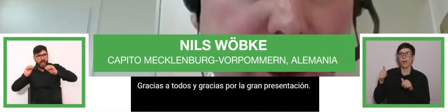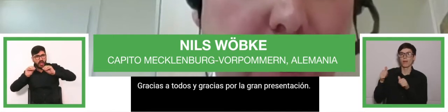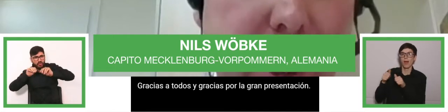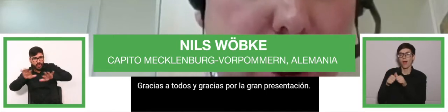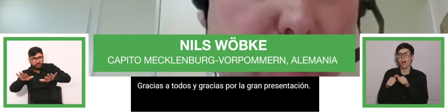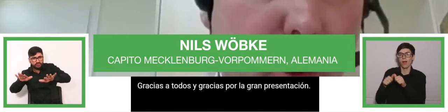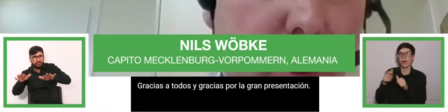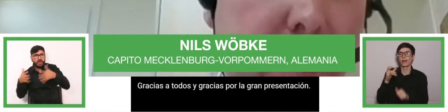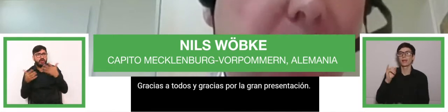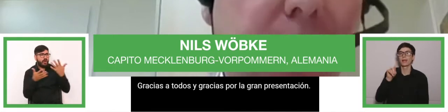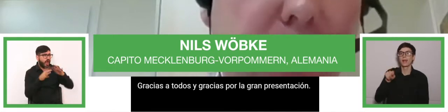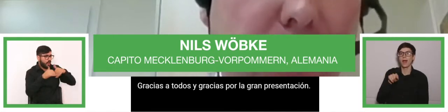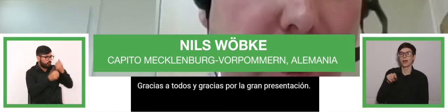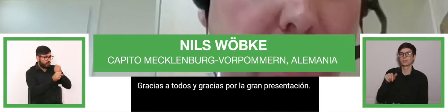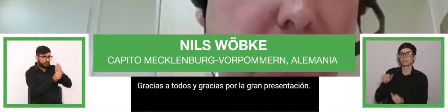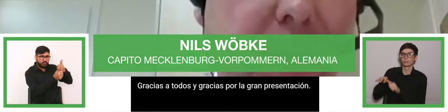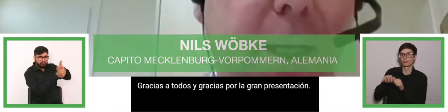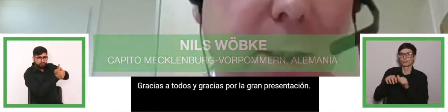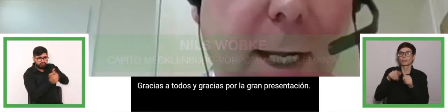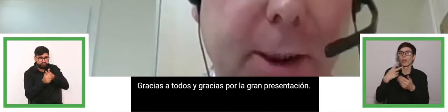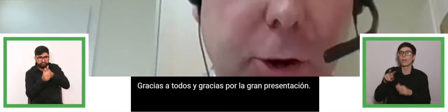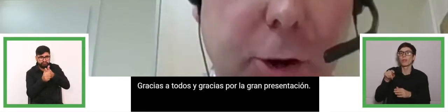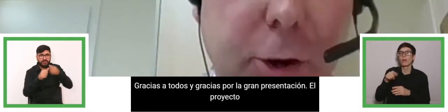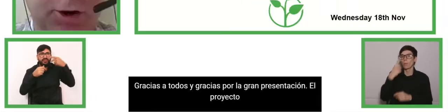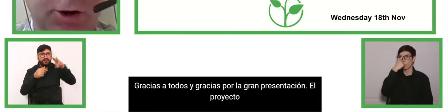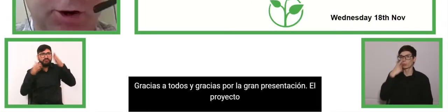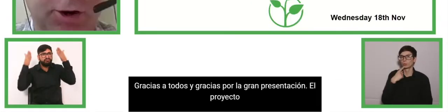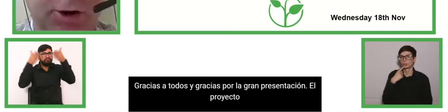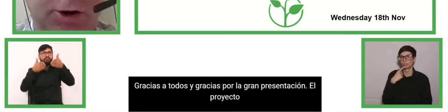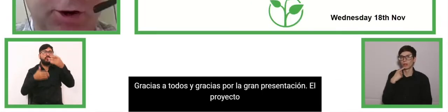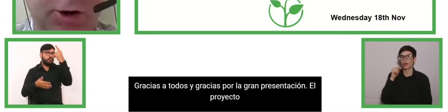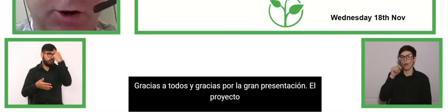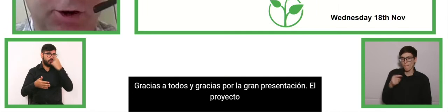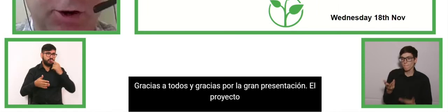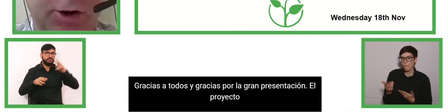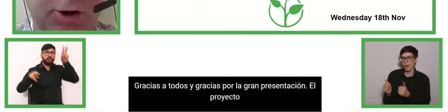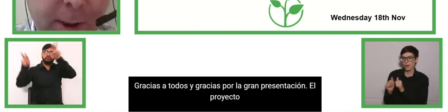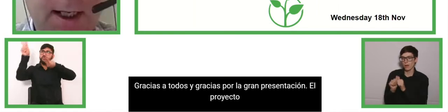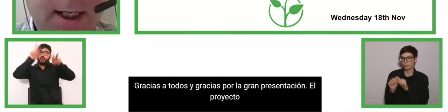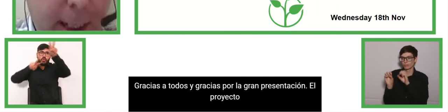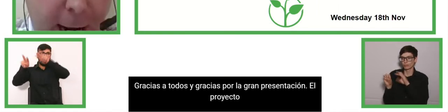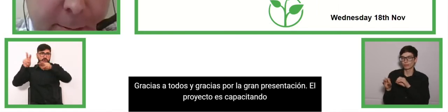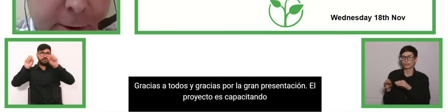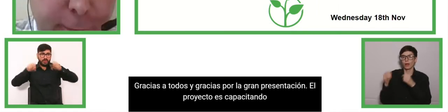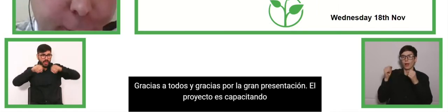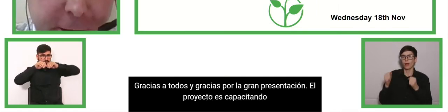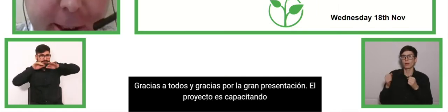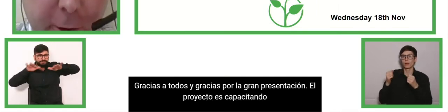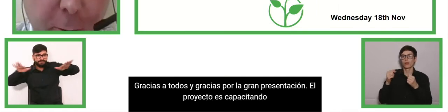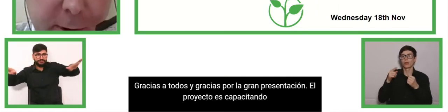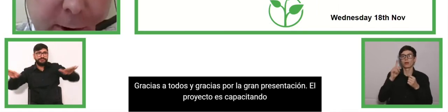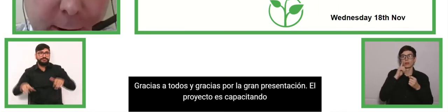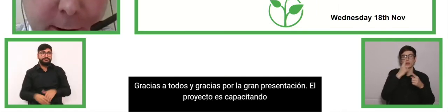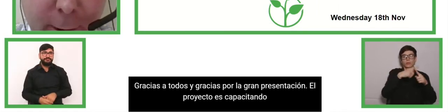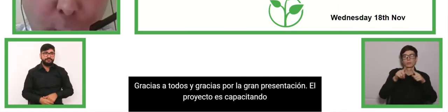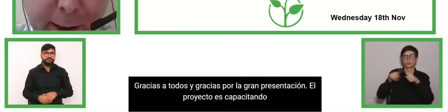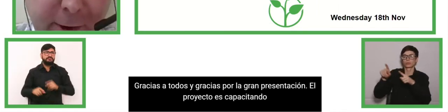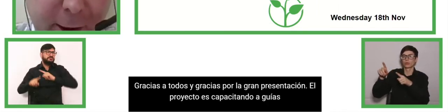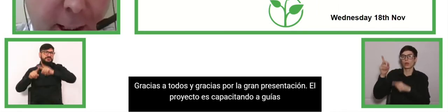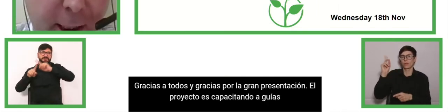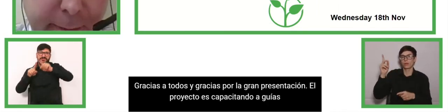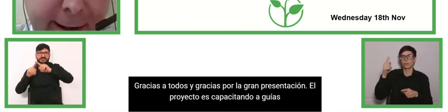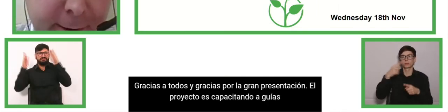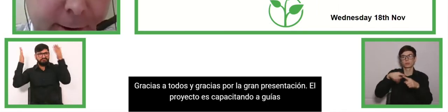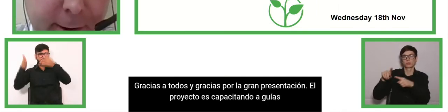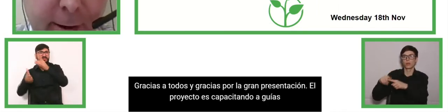inclusive education programs in museums and cultural institutions. I'm a 40-year-old white skin